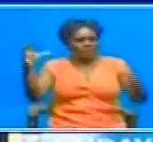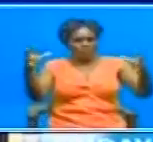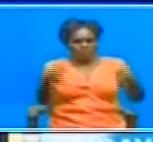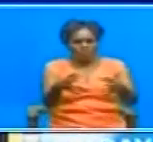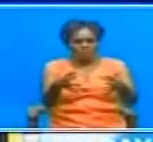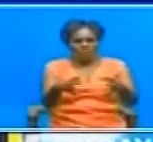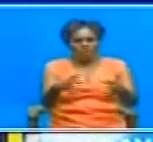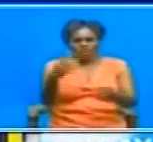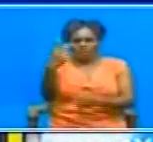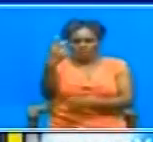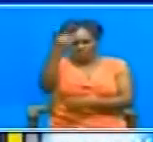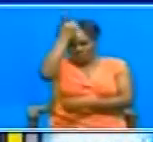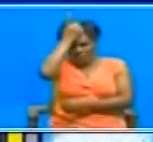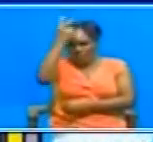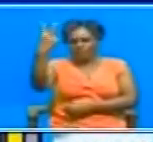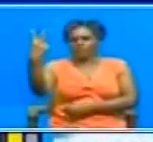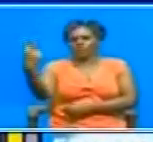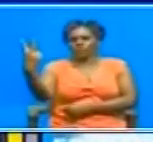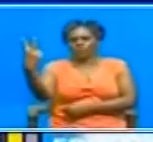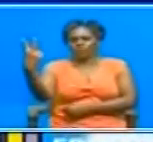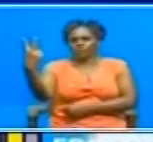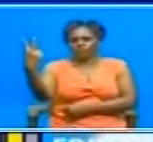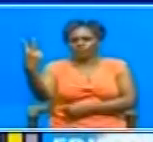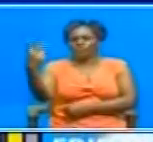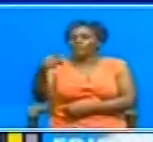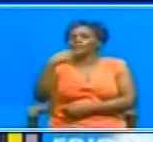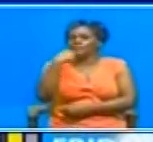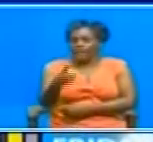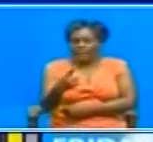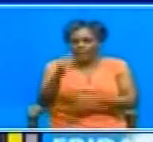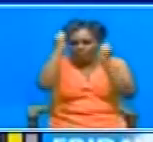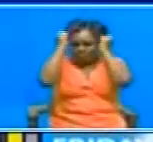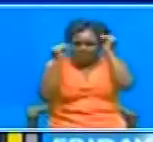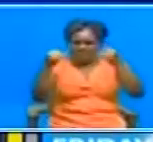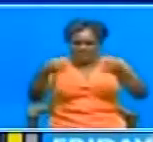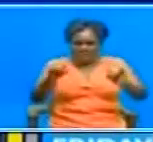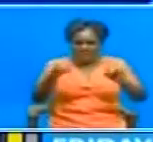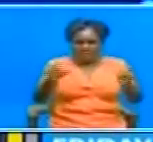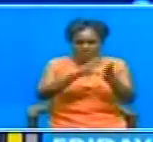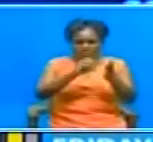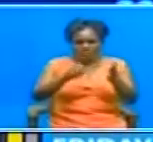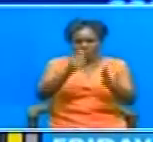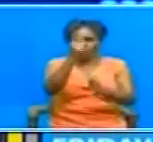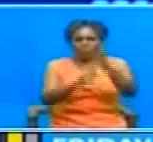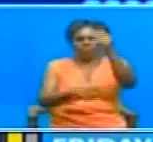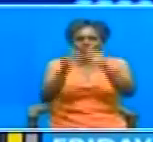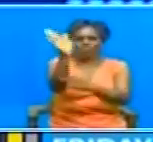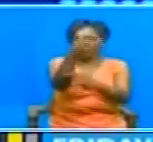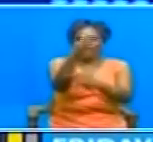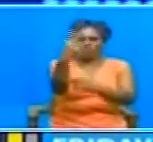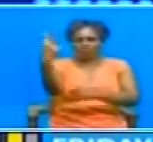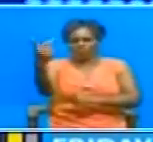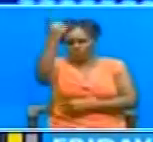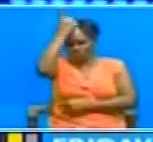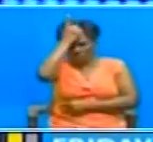gunmen on two villages in Fafi constituency. There are claims the militants attempted to hoist the Al-Shabaab flag in the two